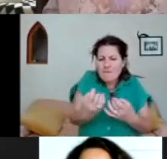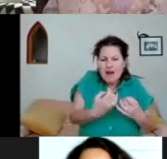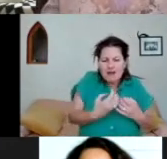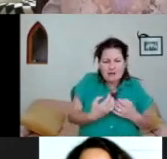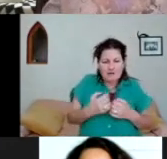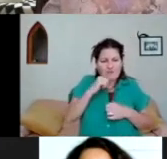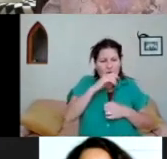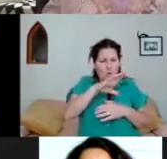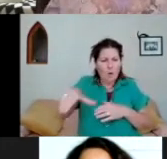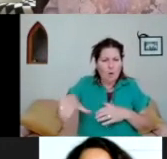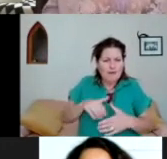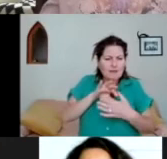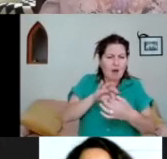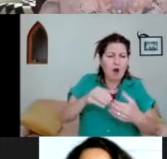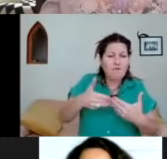of Culture.